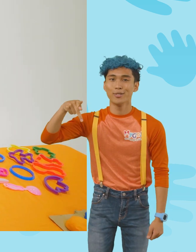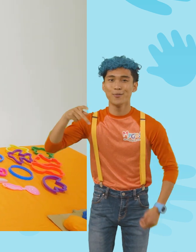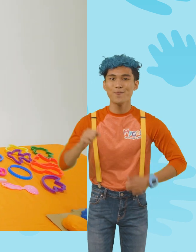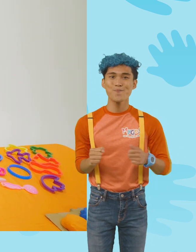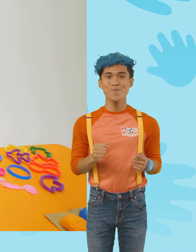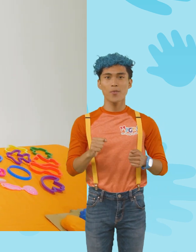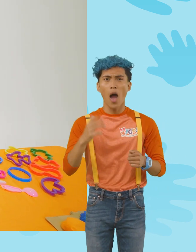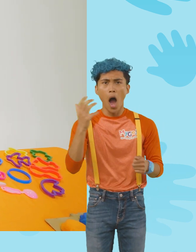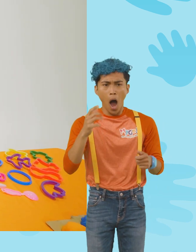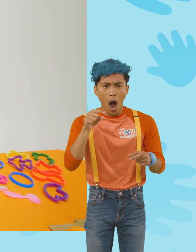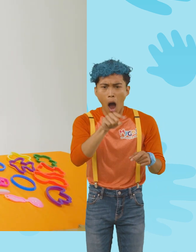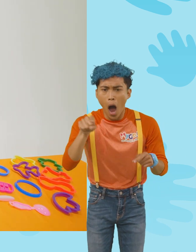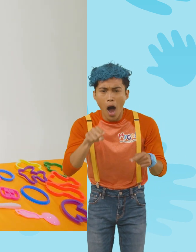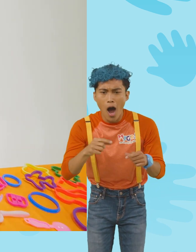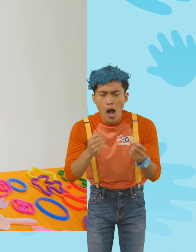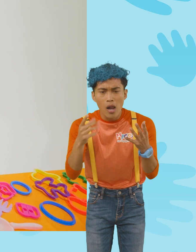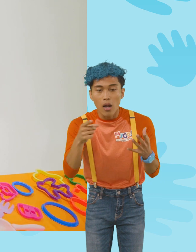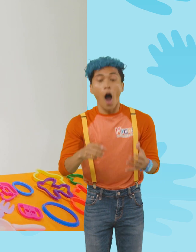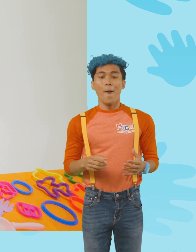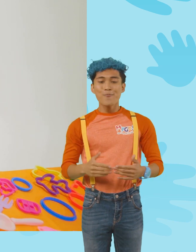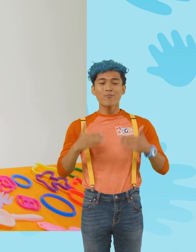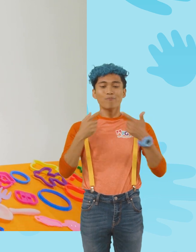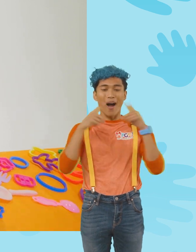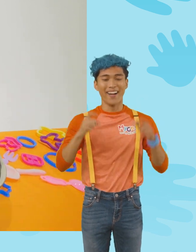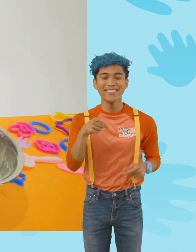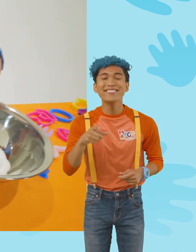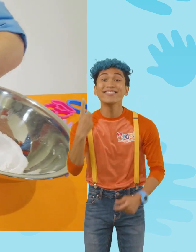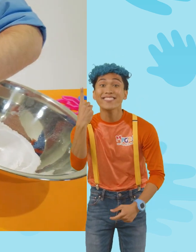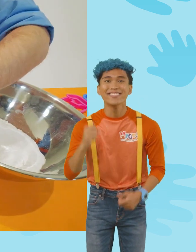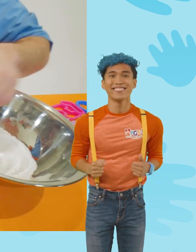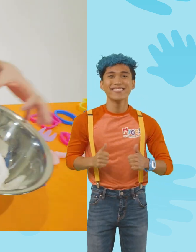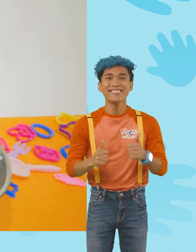1 teaspoon. Oh, there's so many. Okay, here we go. Here's one.